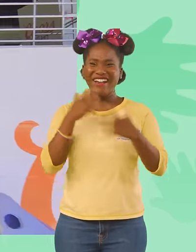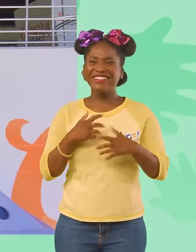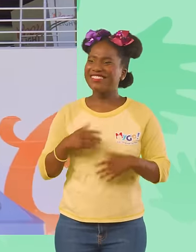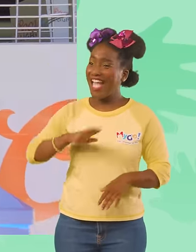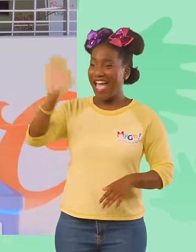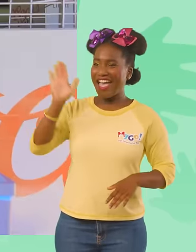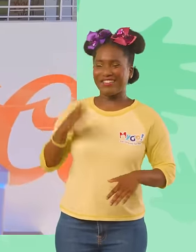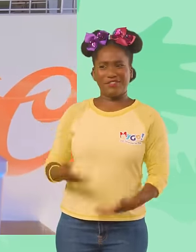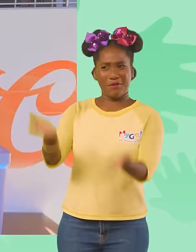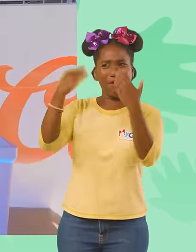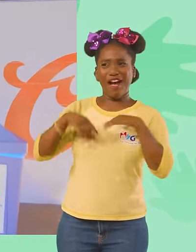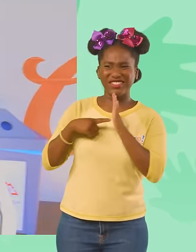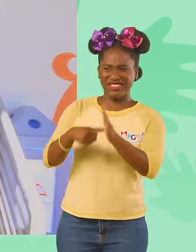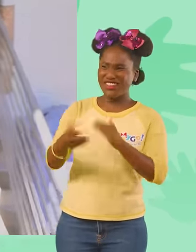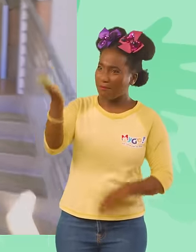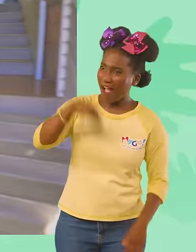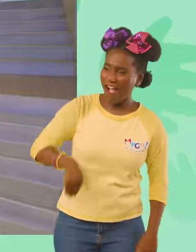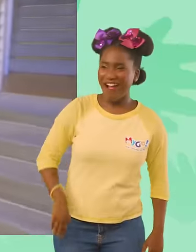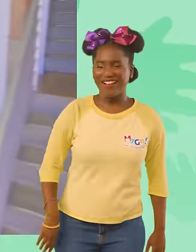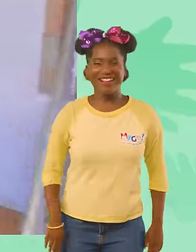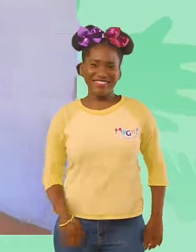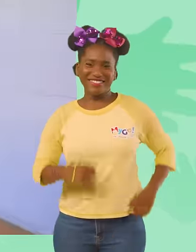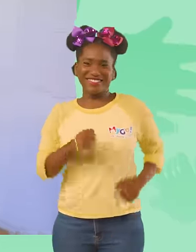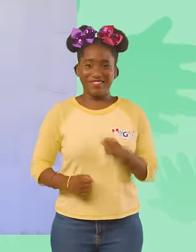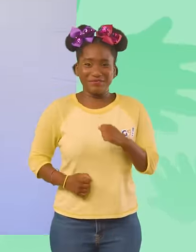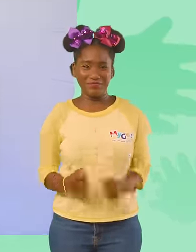Hey, I have another thing to show you. Come over here.